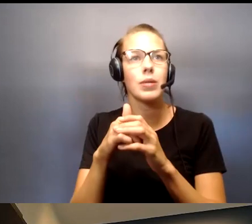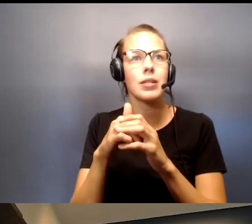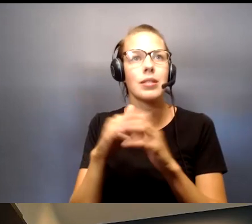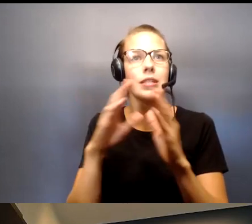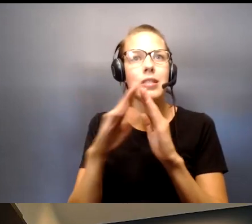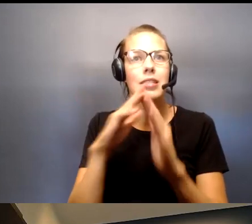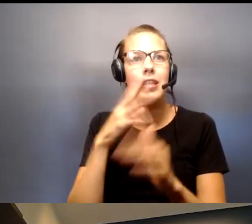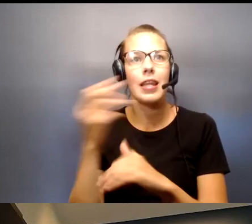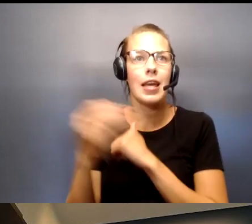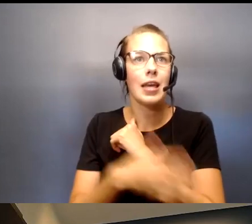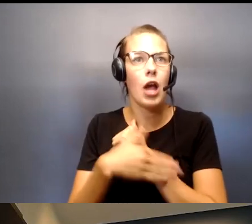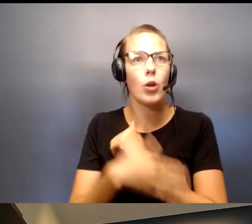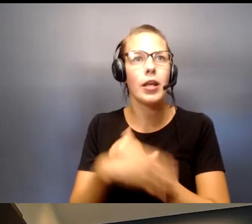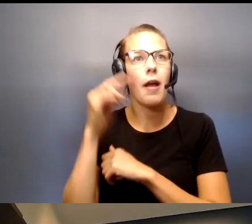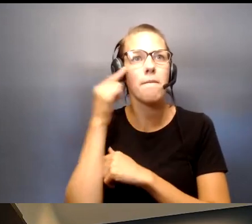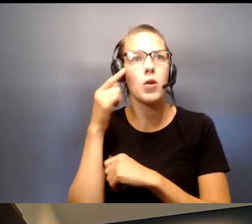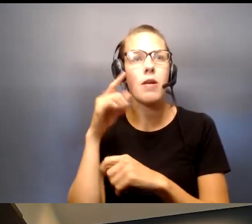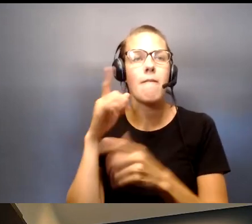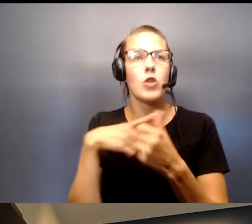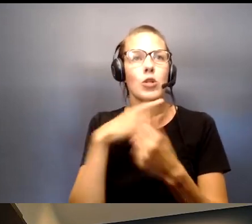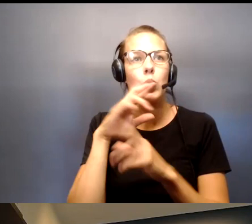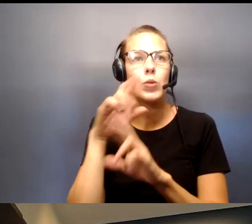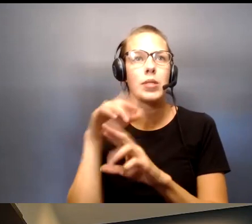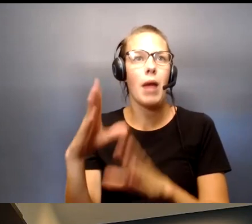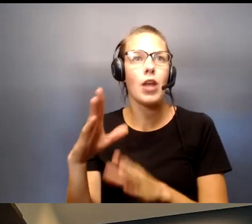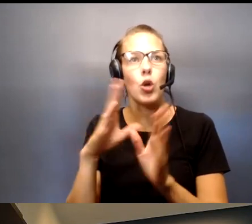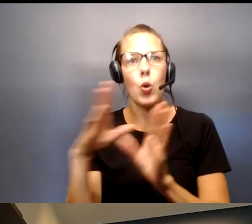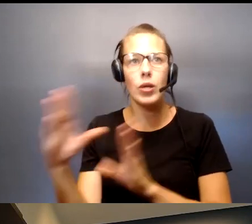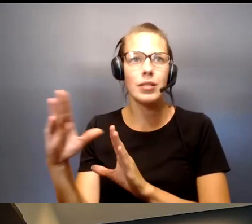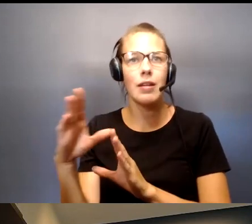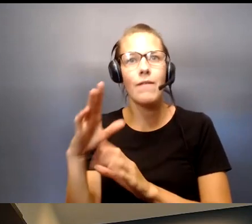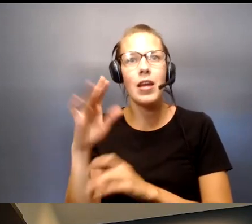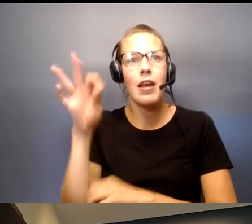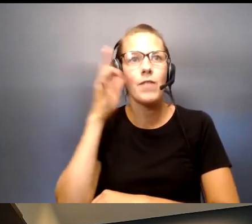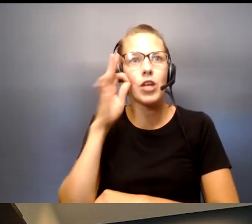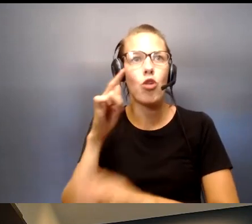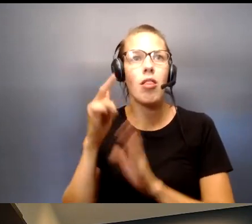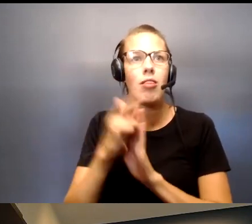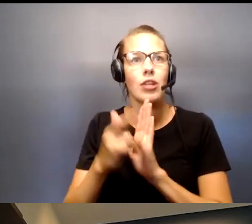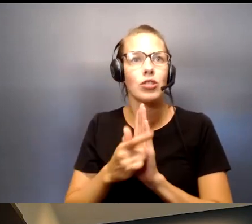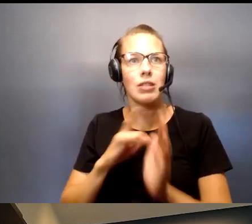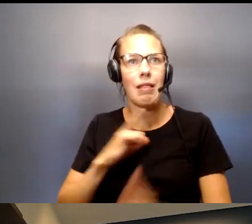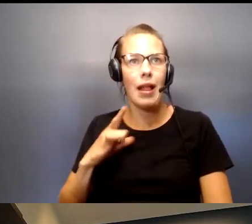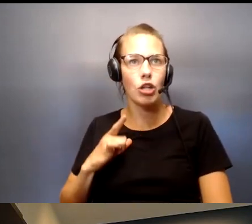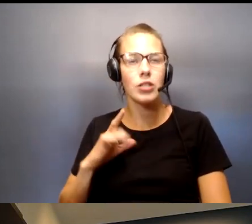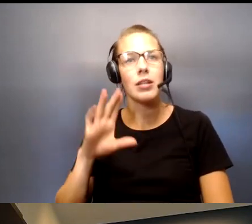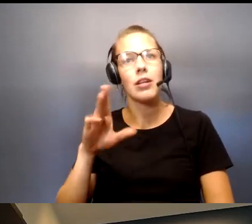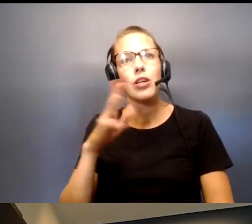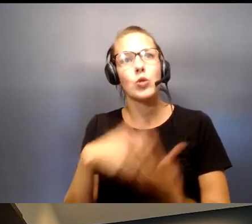and county government, first responder organizations, our federal legislators, social service